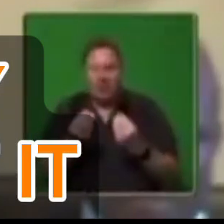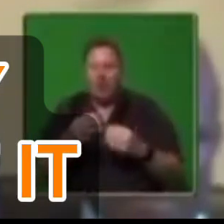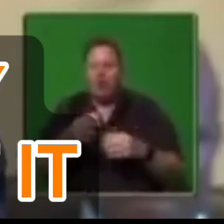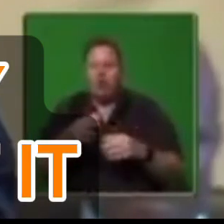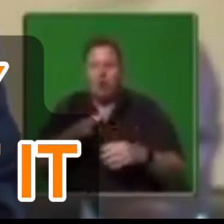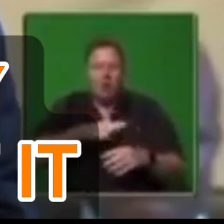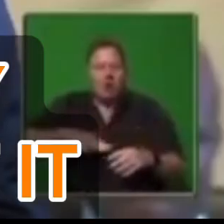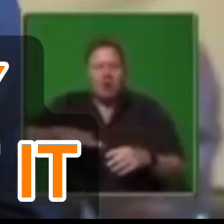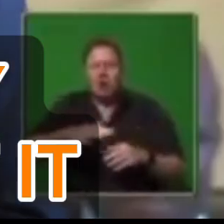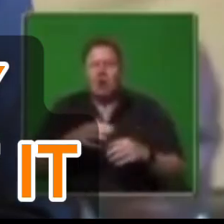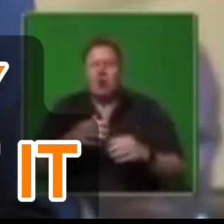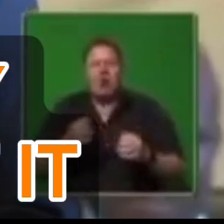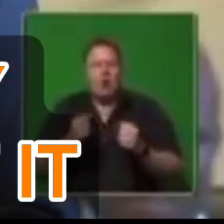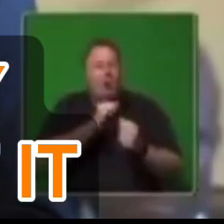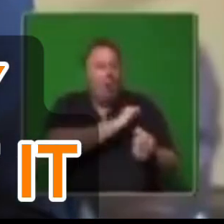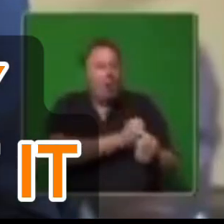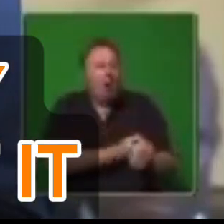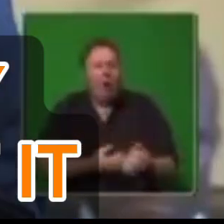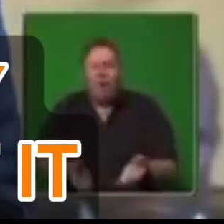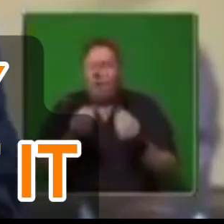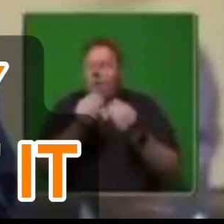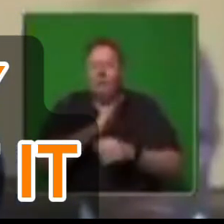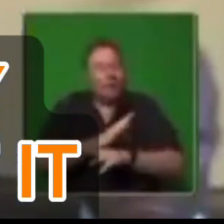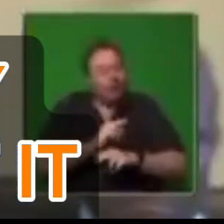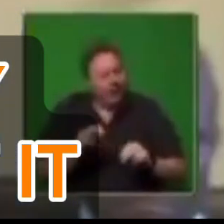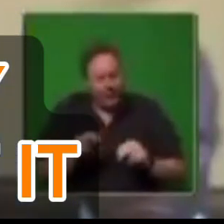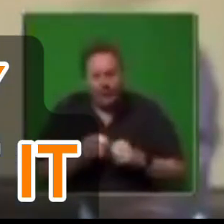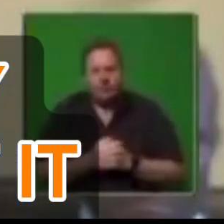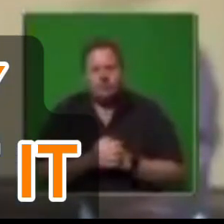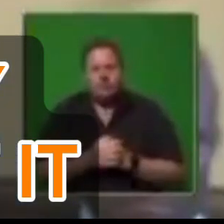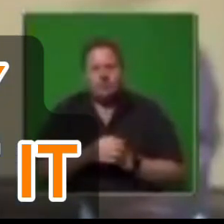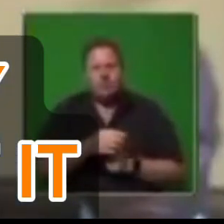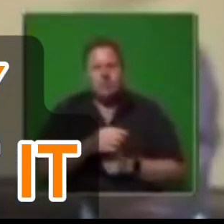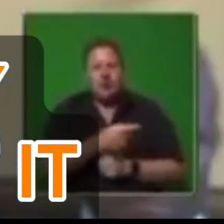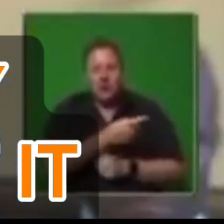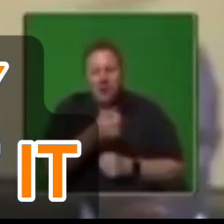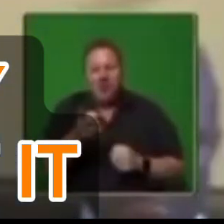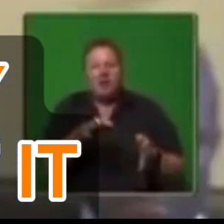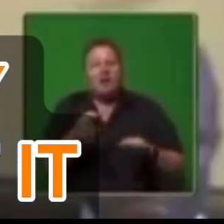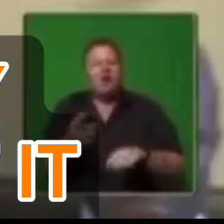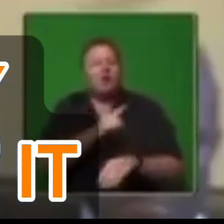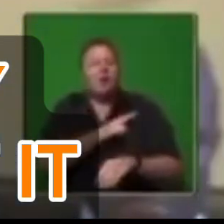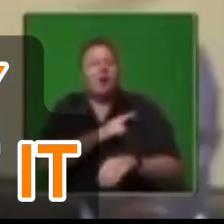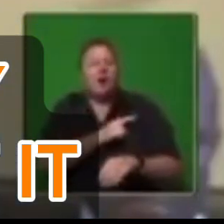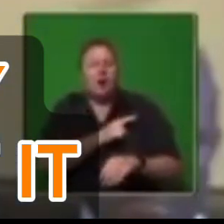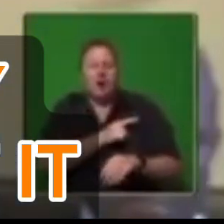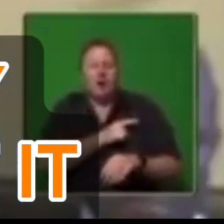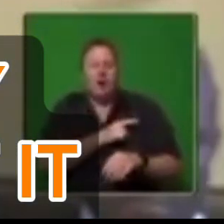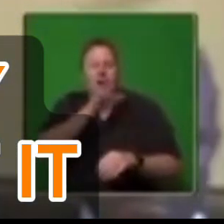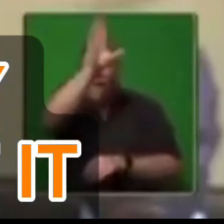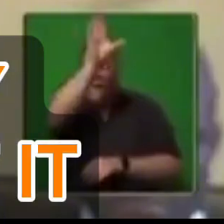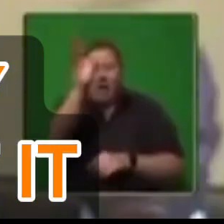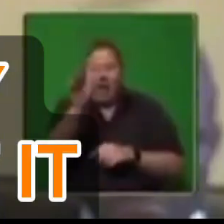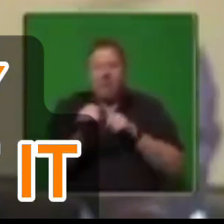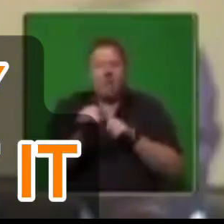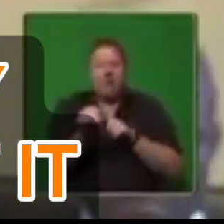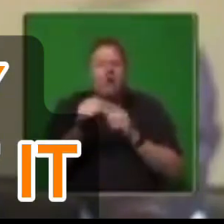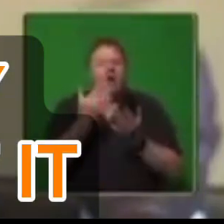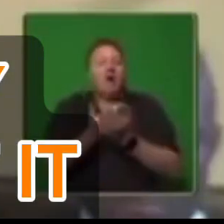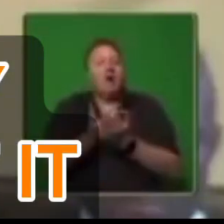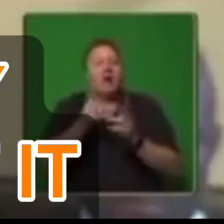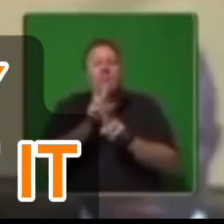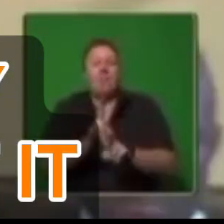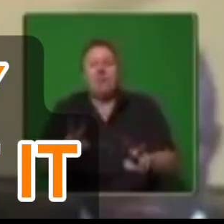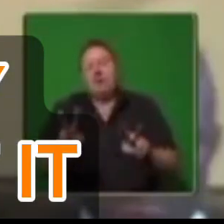territory or power. They lost their lives so that the guns on our continent may be